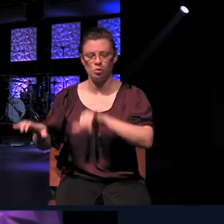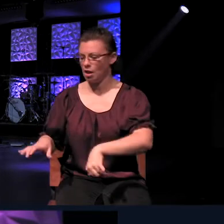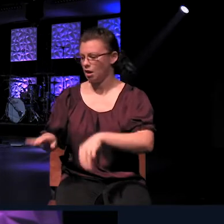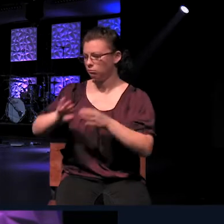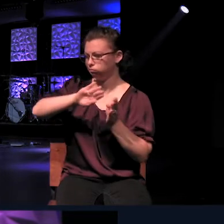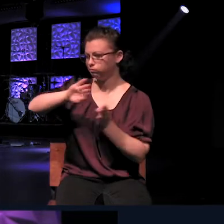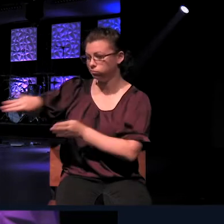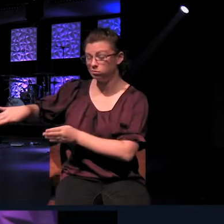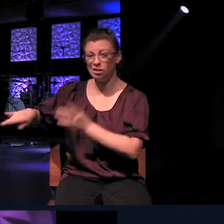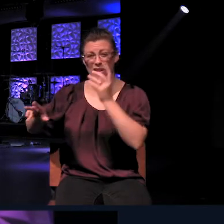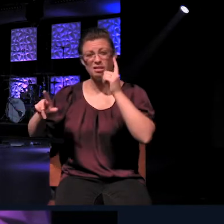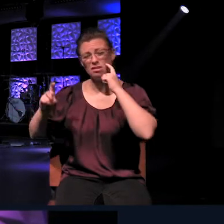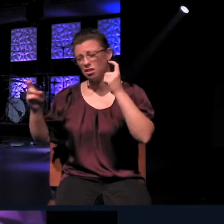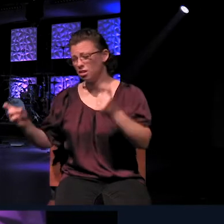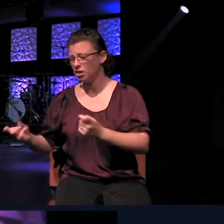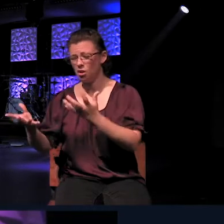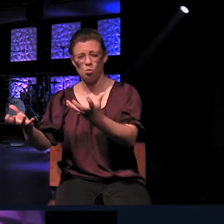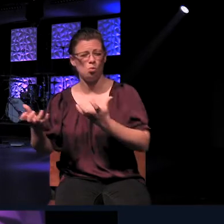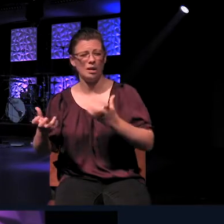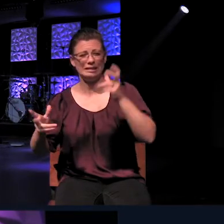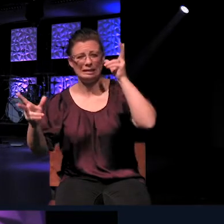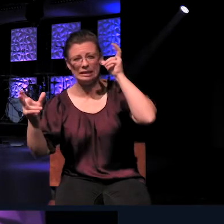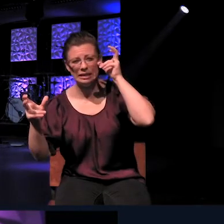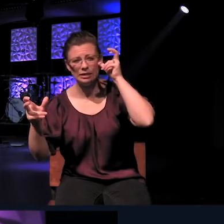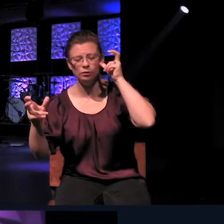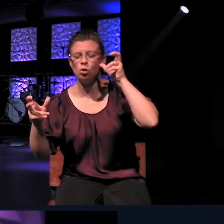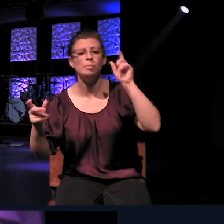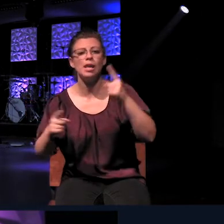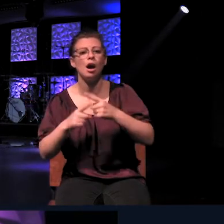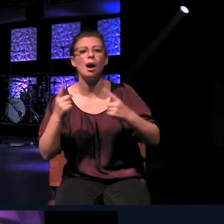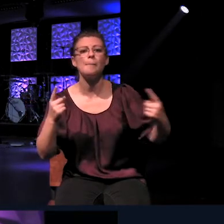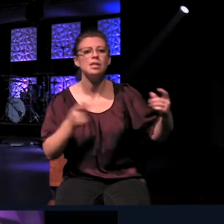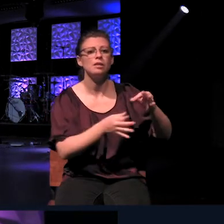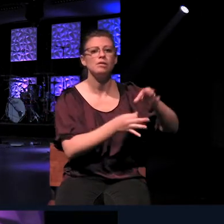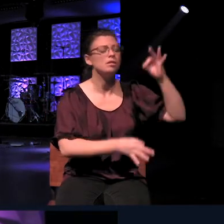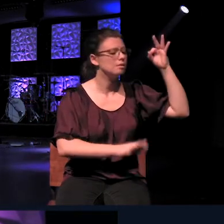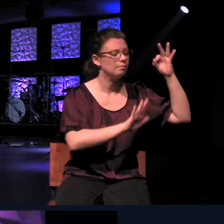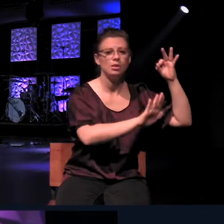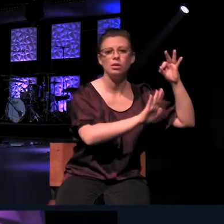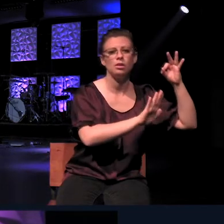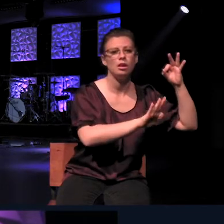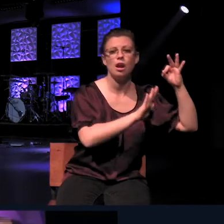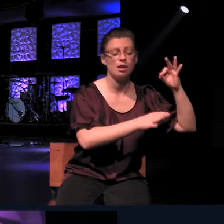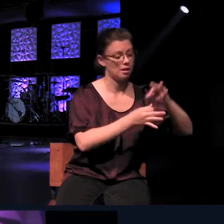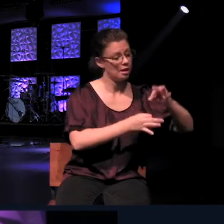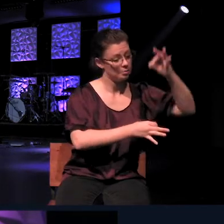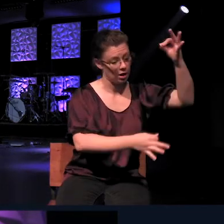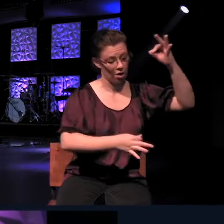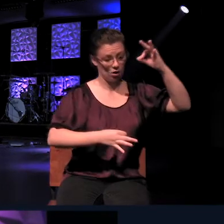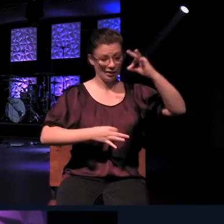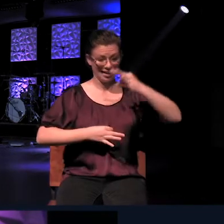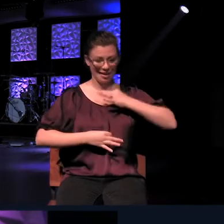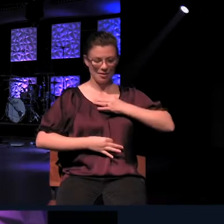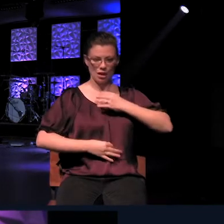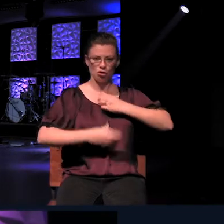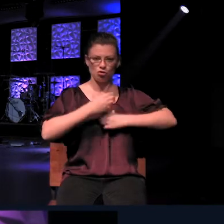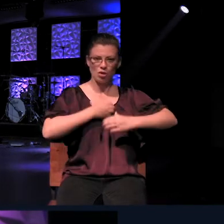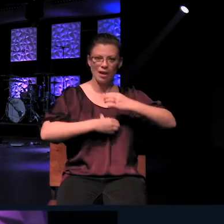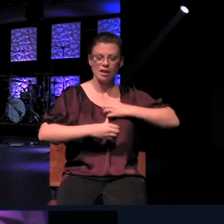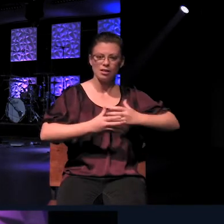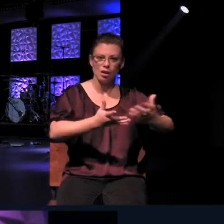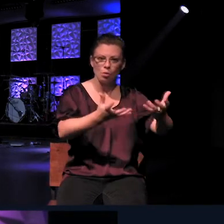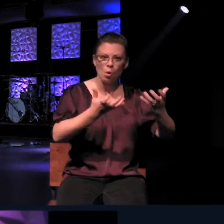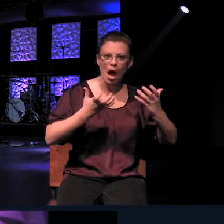to do evil, which is just the opposite of what the Spirit wants. And the Spirit gives us desires that are the opposite of what the